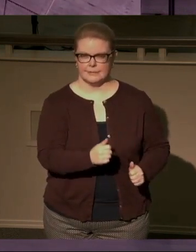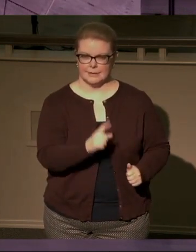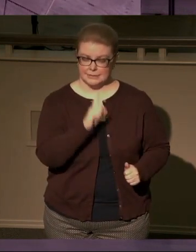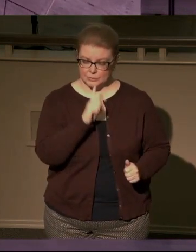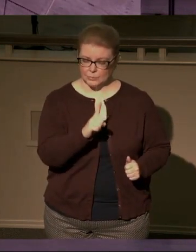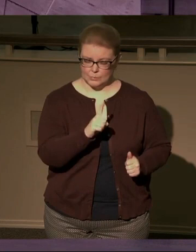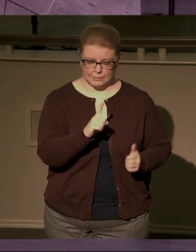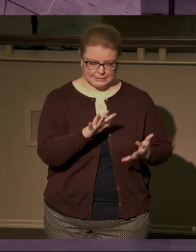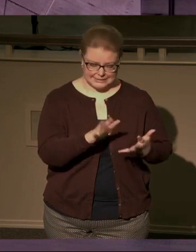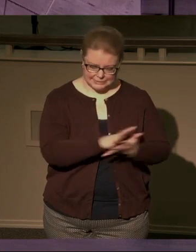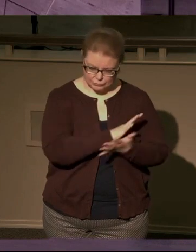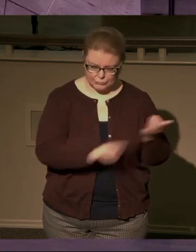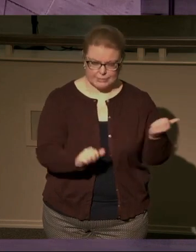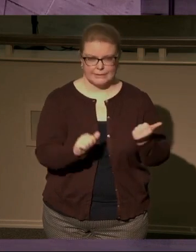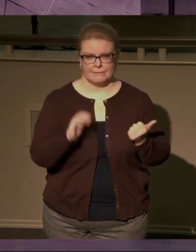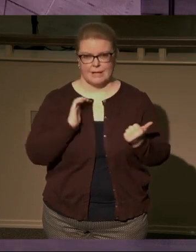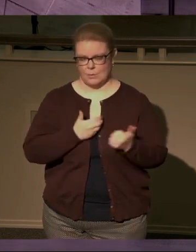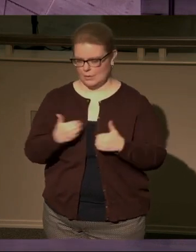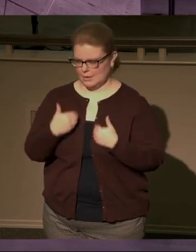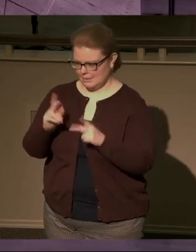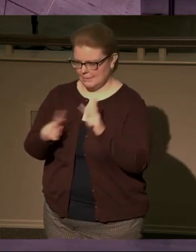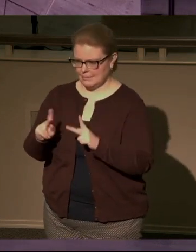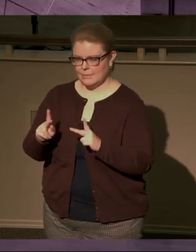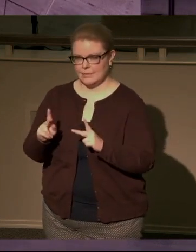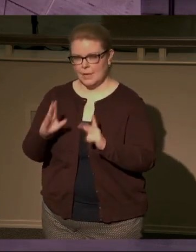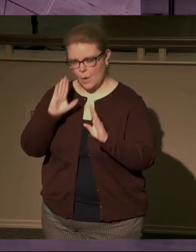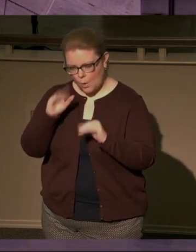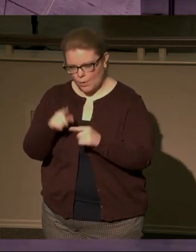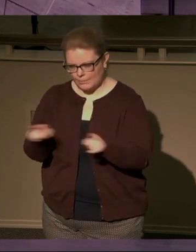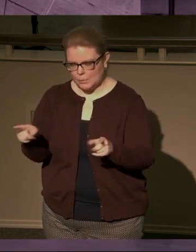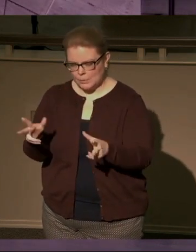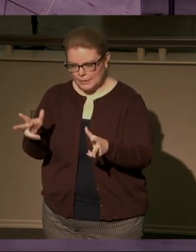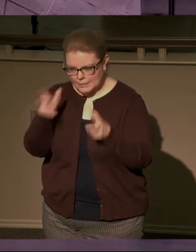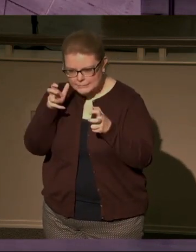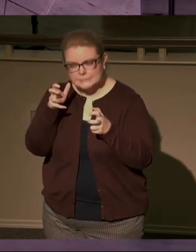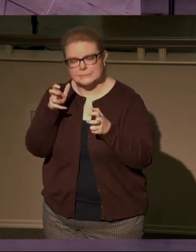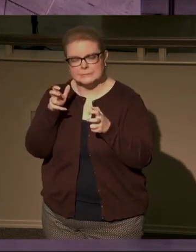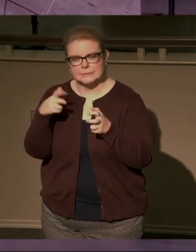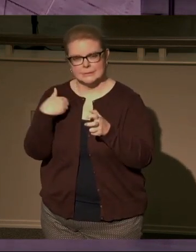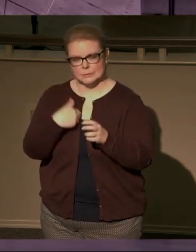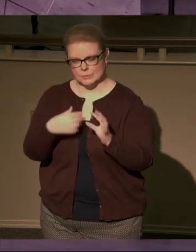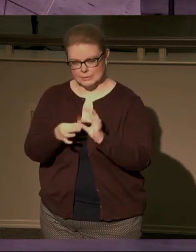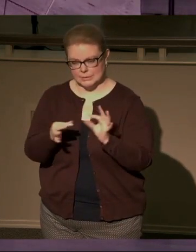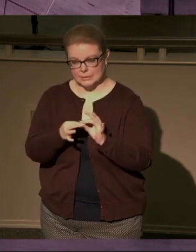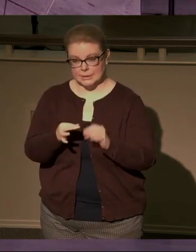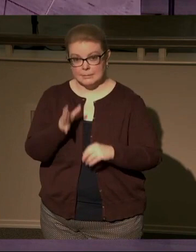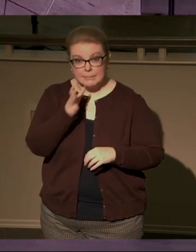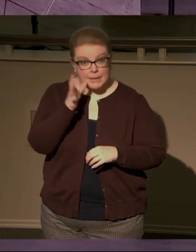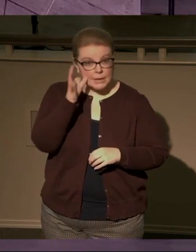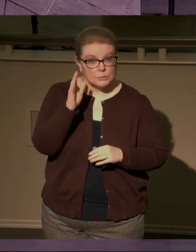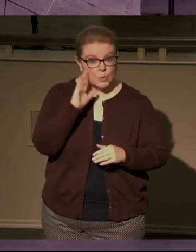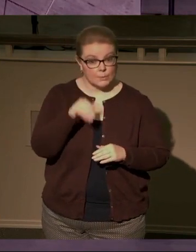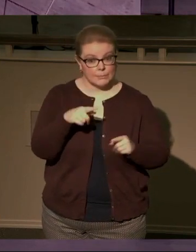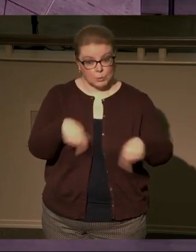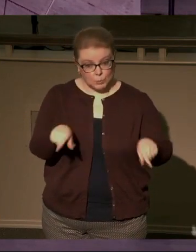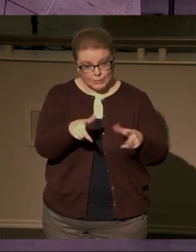destructive to our young people. And so young people, I hope you'll listen as we walk through this right quick. And parents, I hope you'll listen as